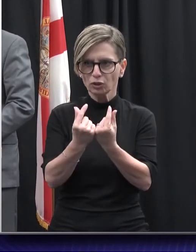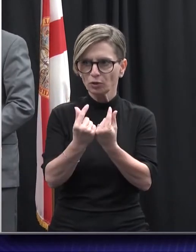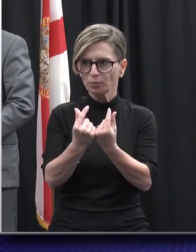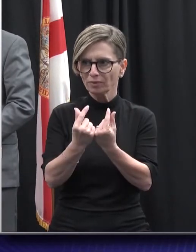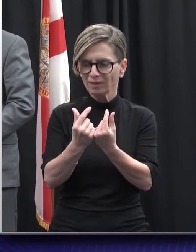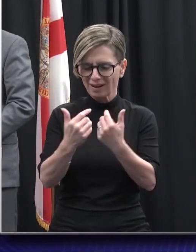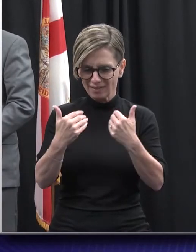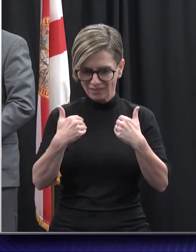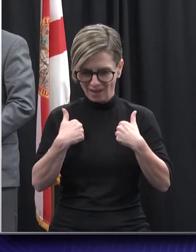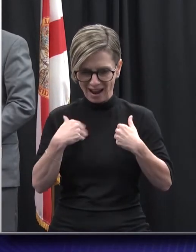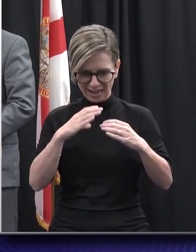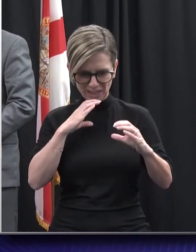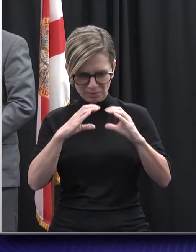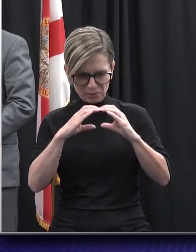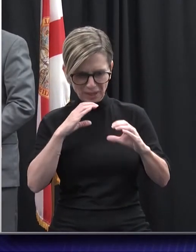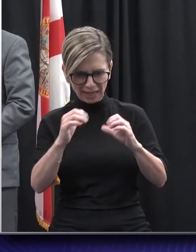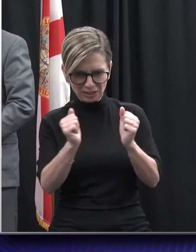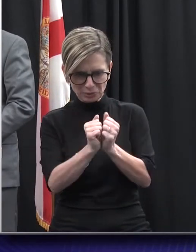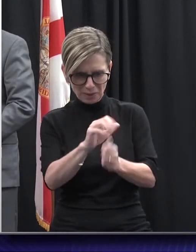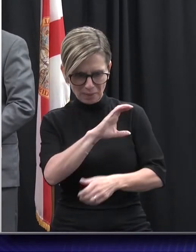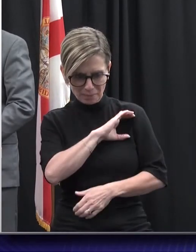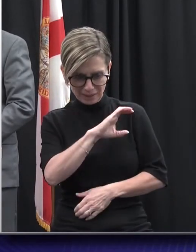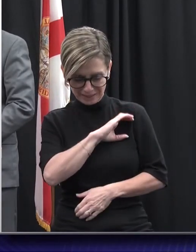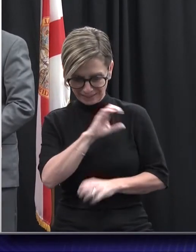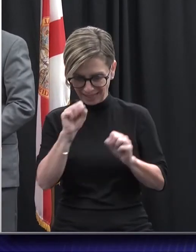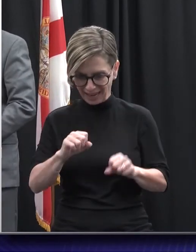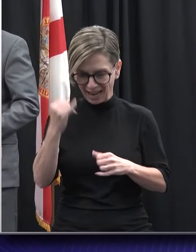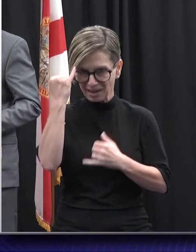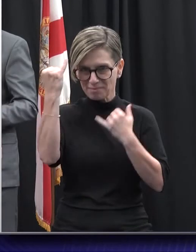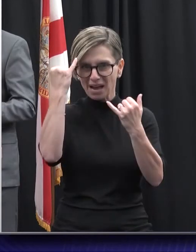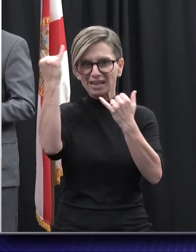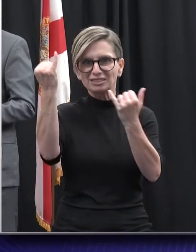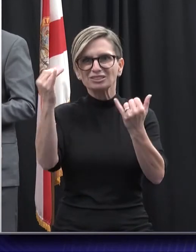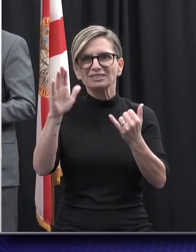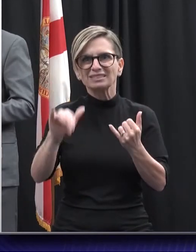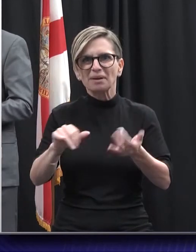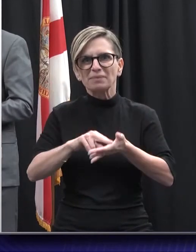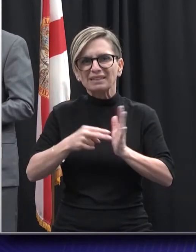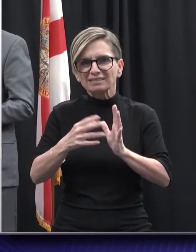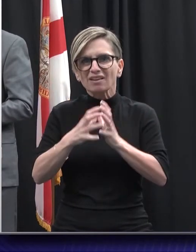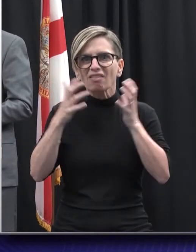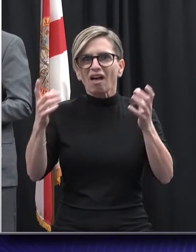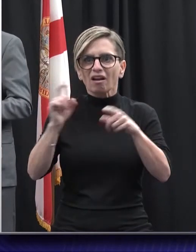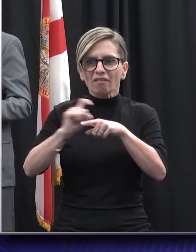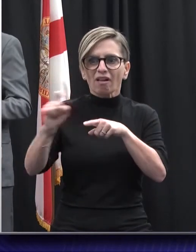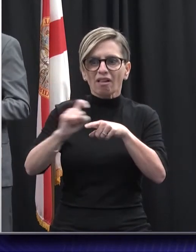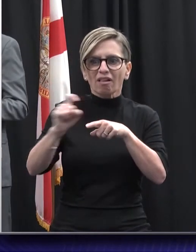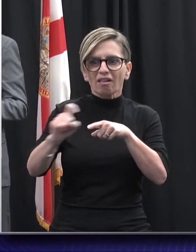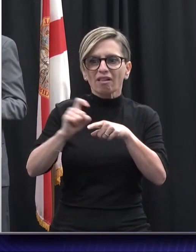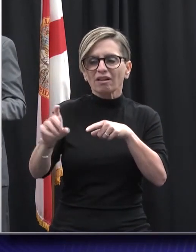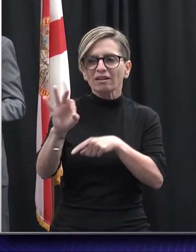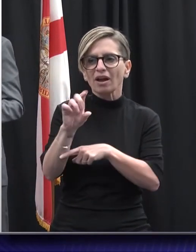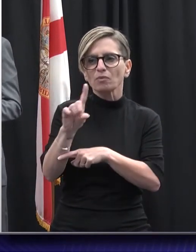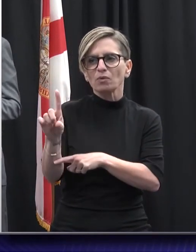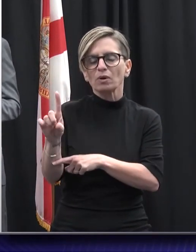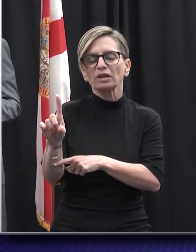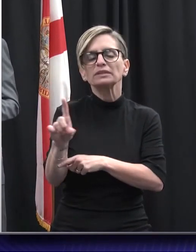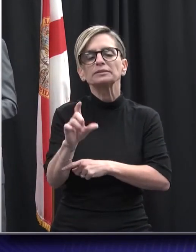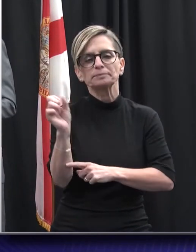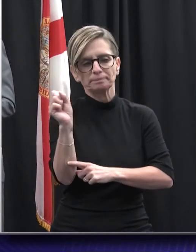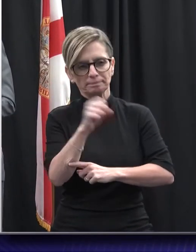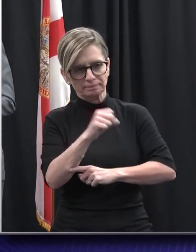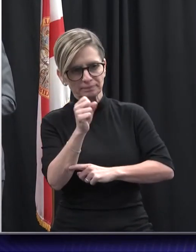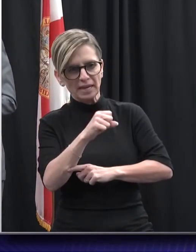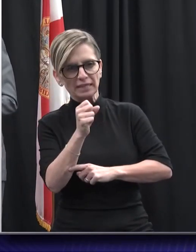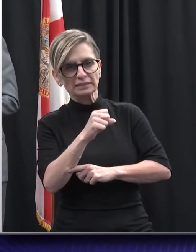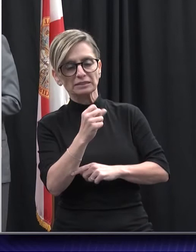department. Are they prepared for that? I mean, I would imagine that could be quite an influx of calls coming in. Well, we are, and that actually was